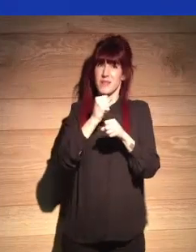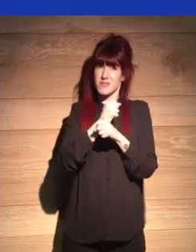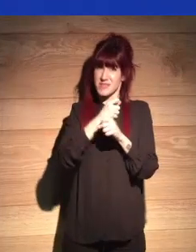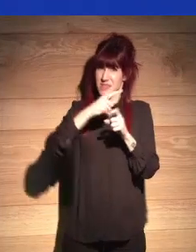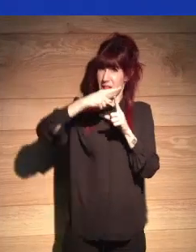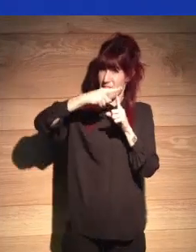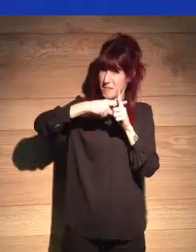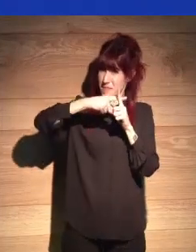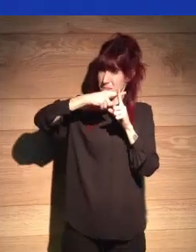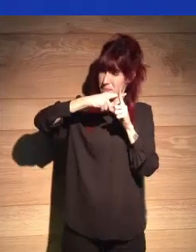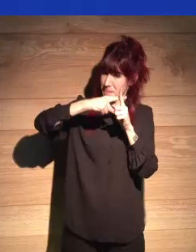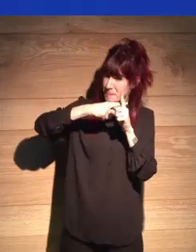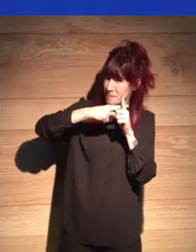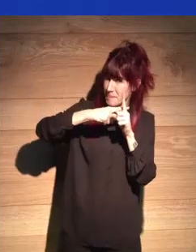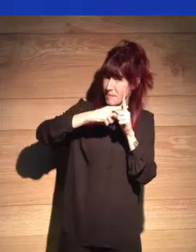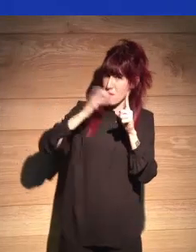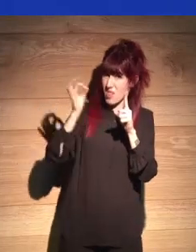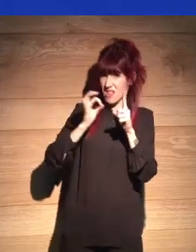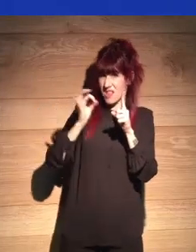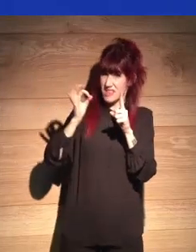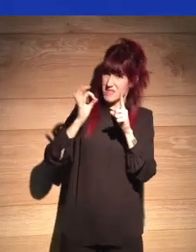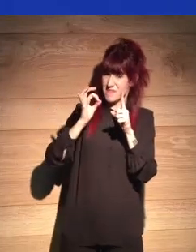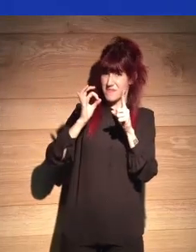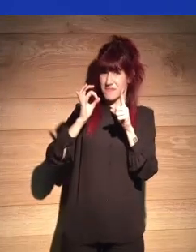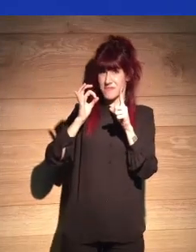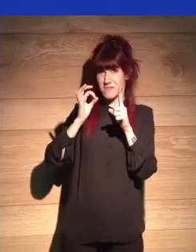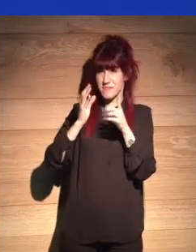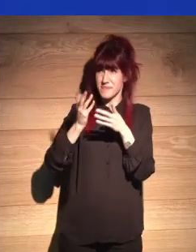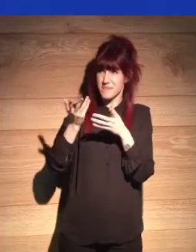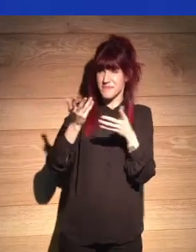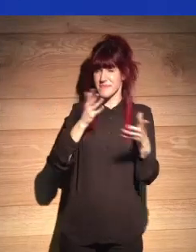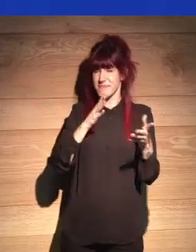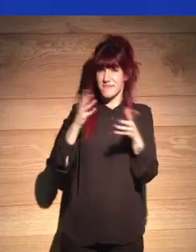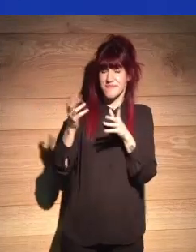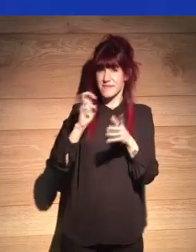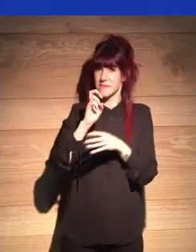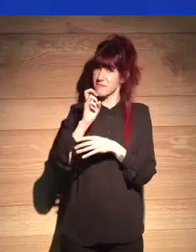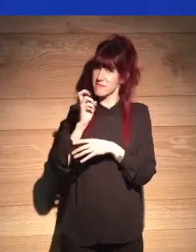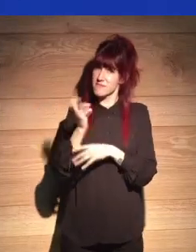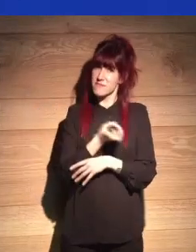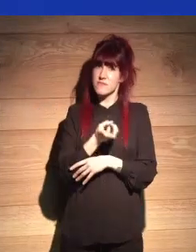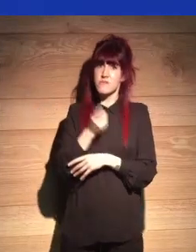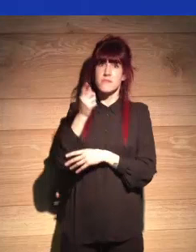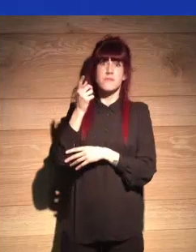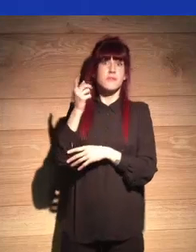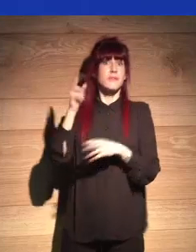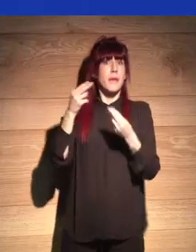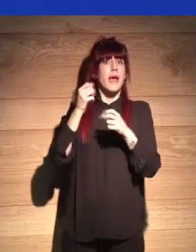the more lower employments, the percentages are quite varied.